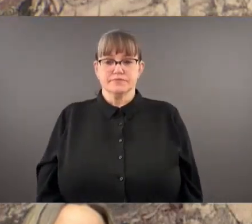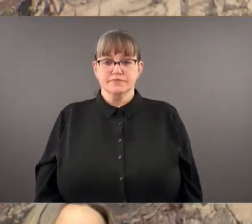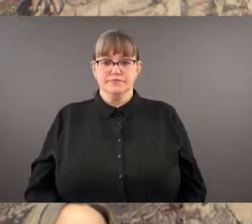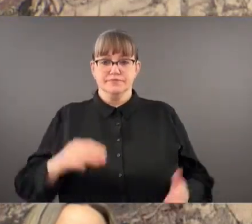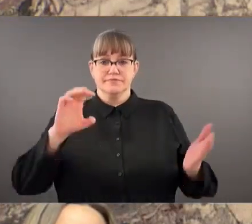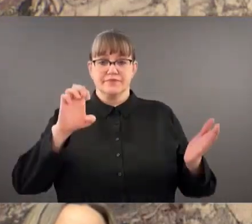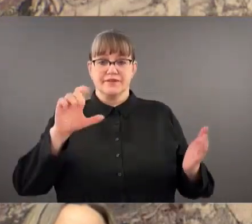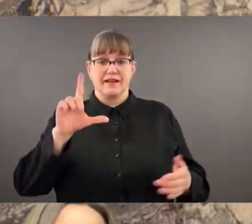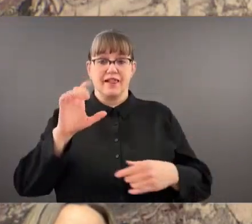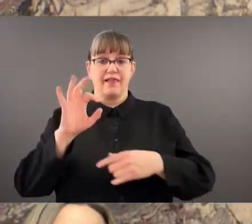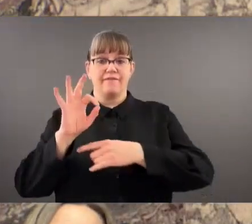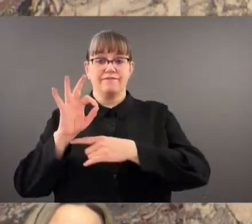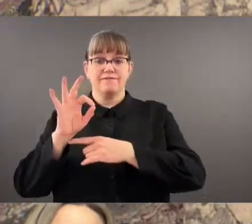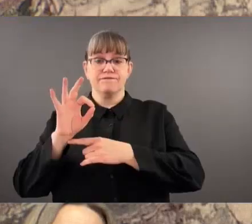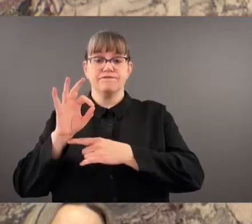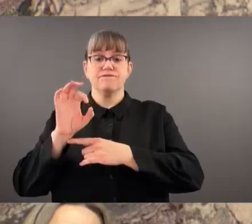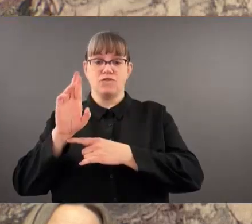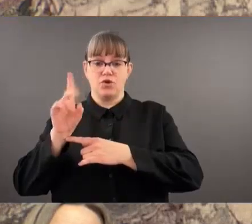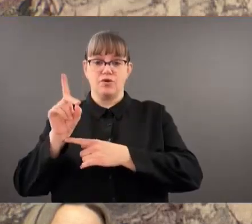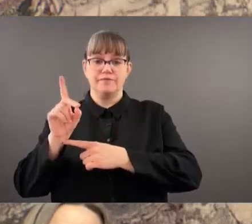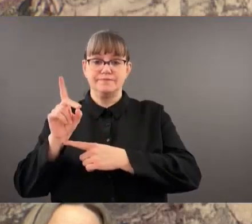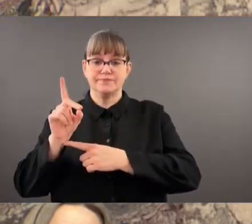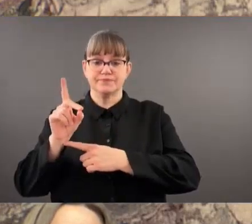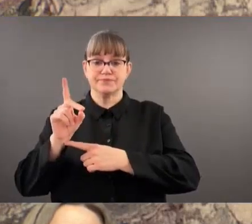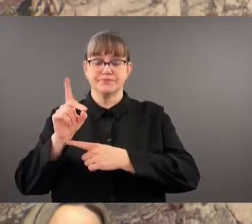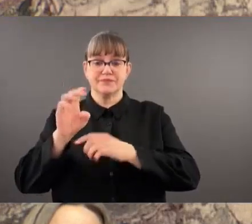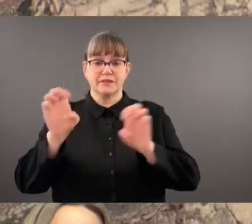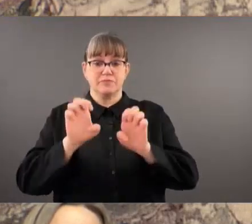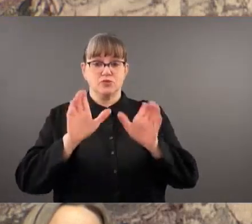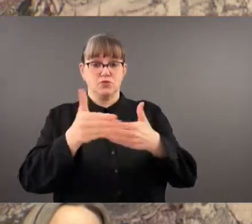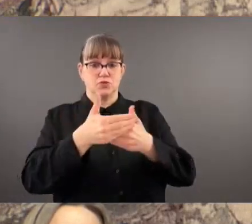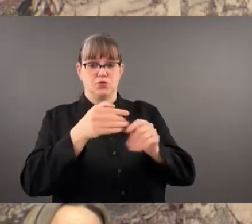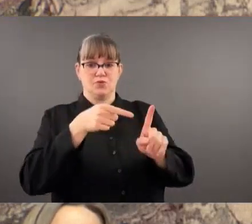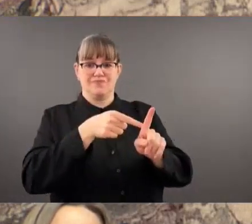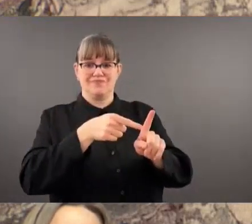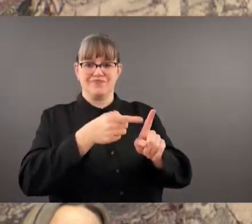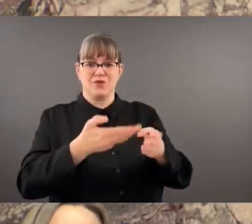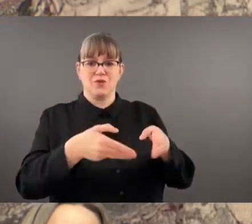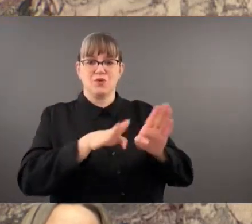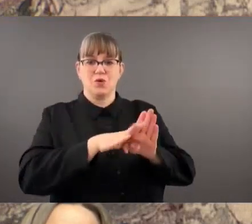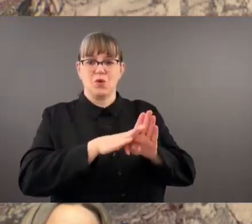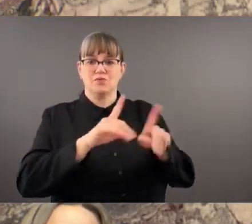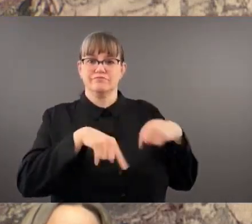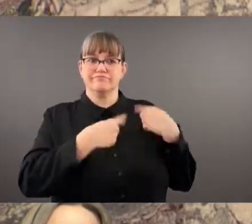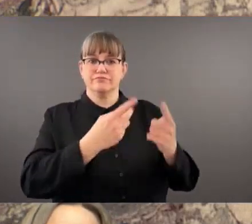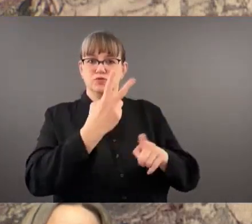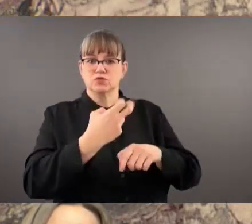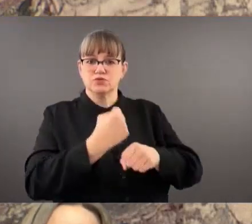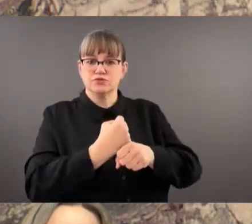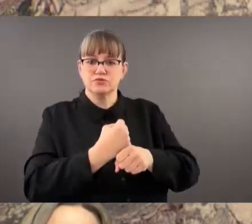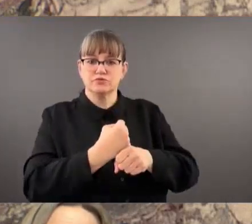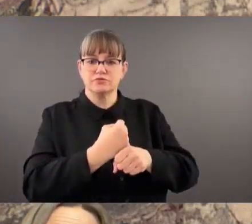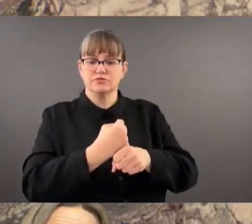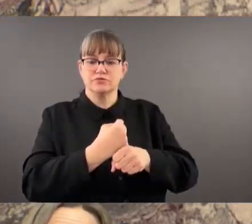2 years. Why did the Premier do nothing to prevent Elkford's ER from closing?